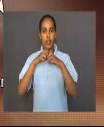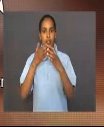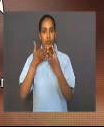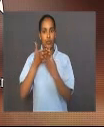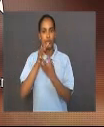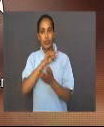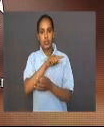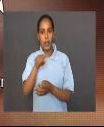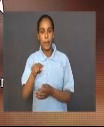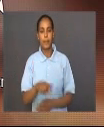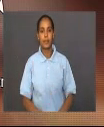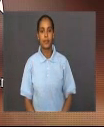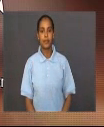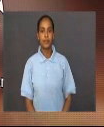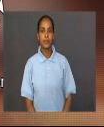through them,